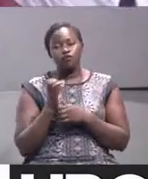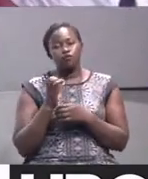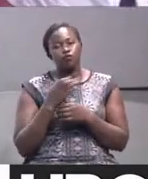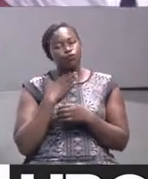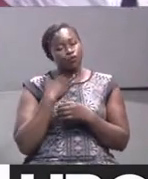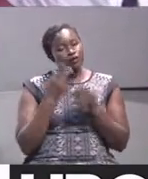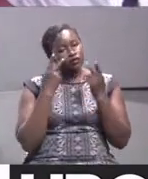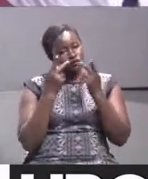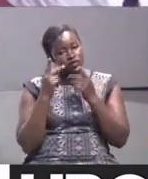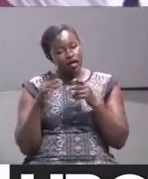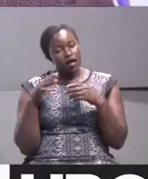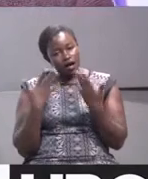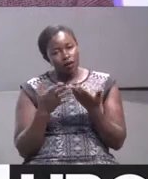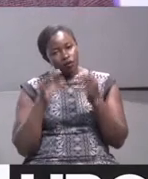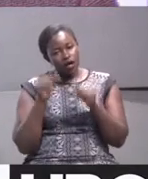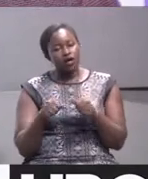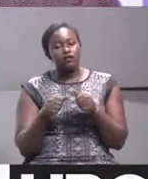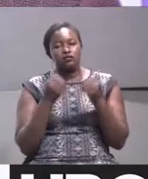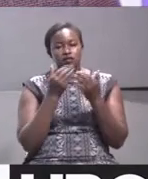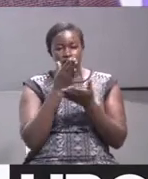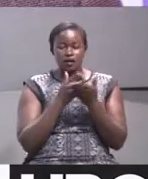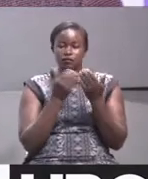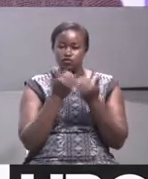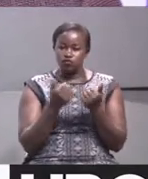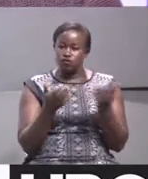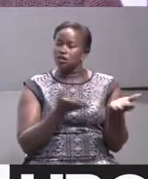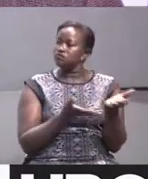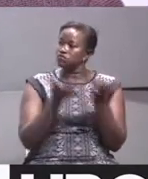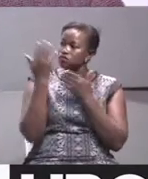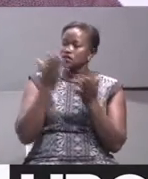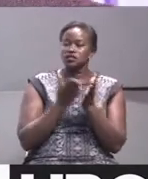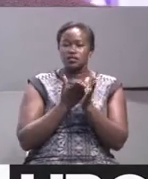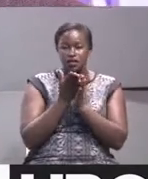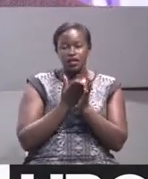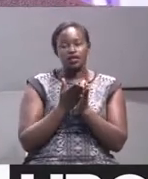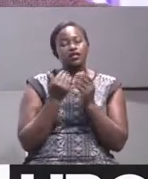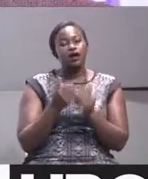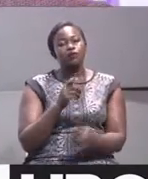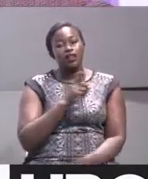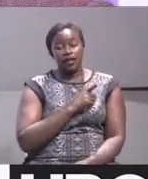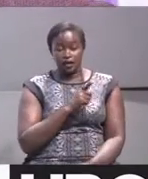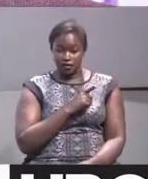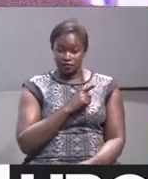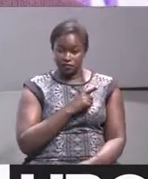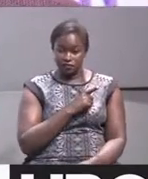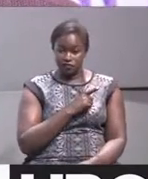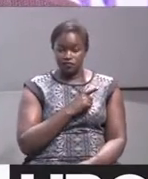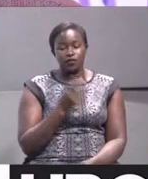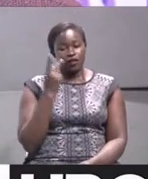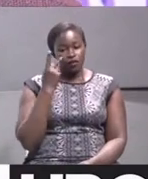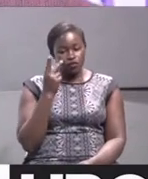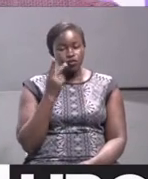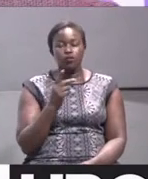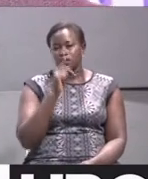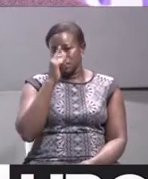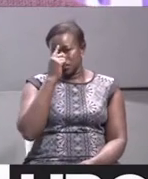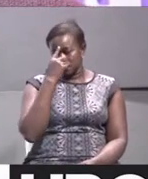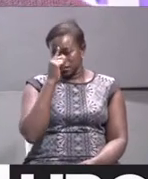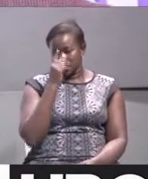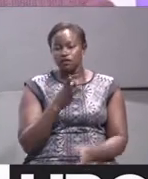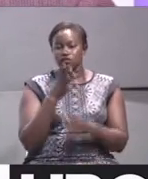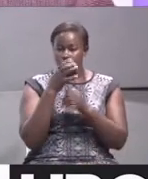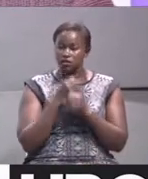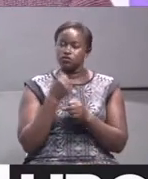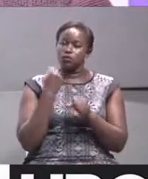how can we take some children for surgery. And then luckily enough, we realized the Indian Association is also doing the same